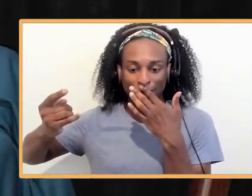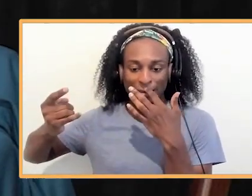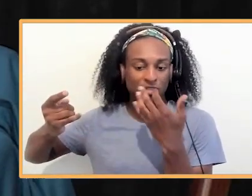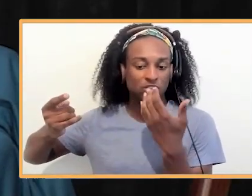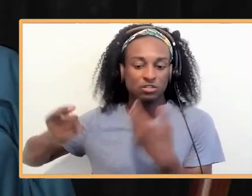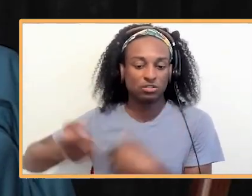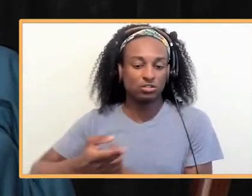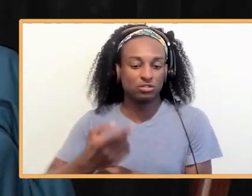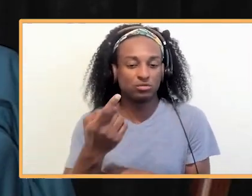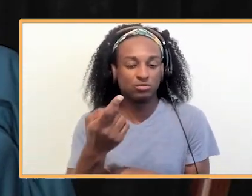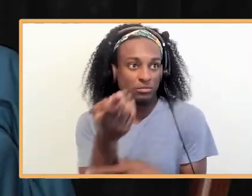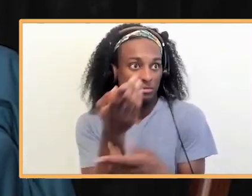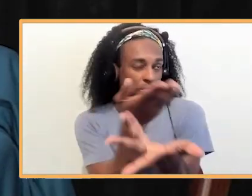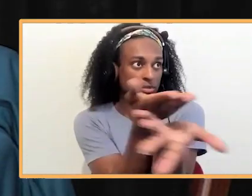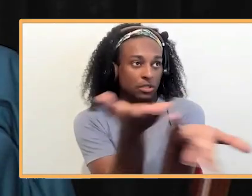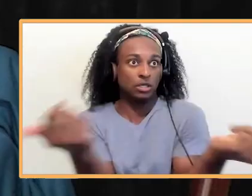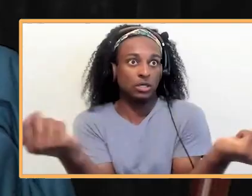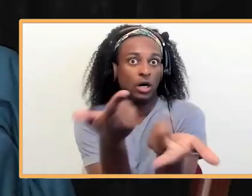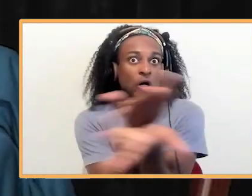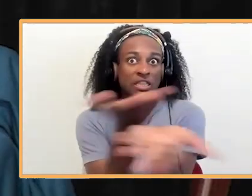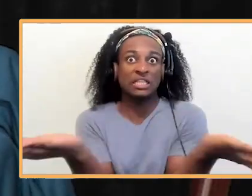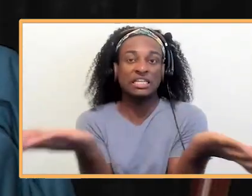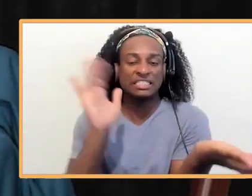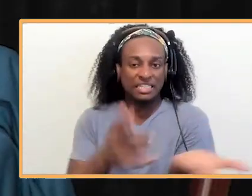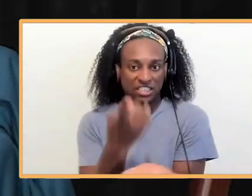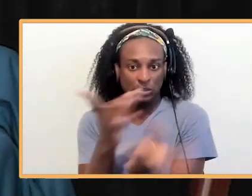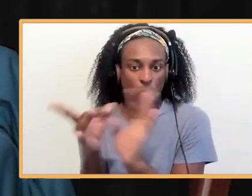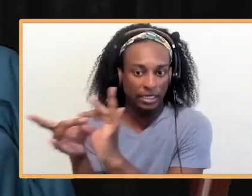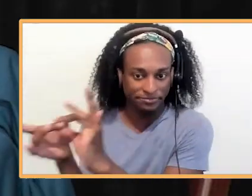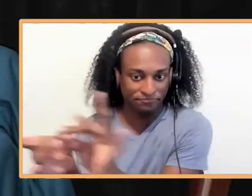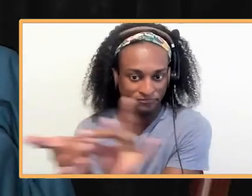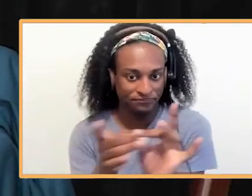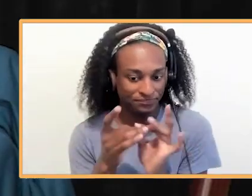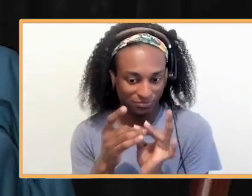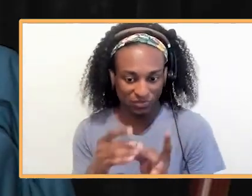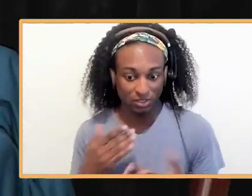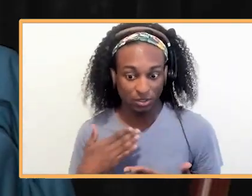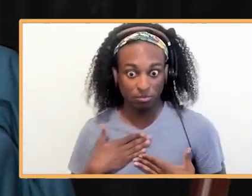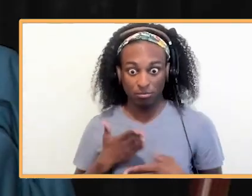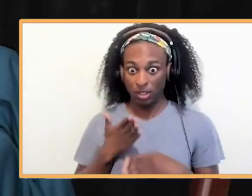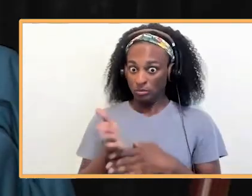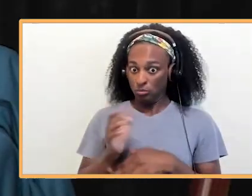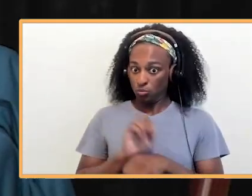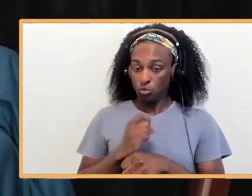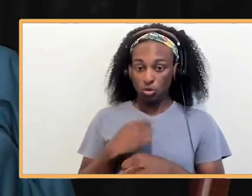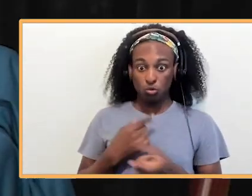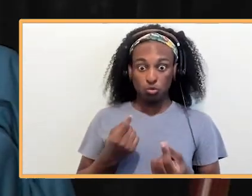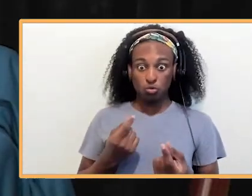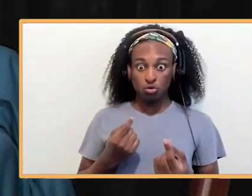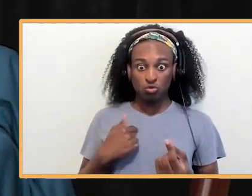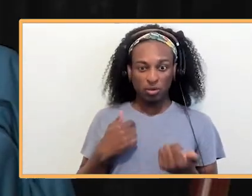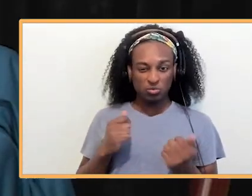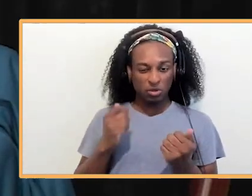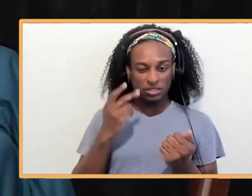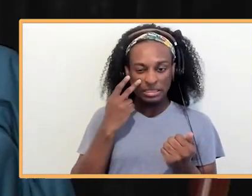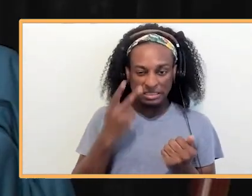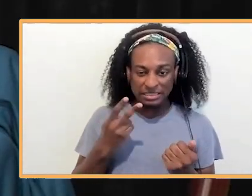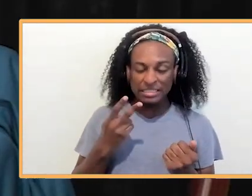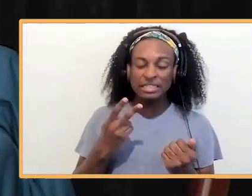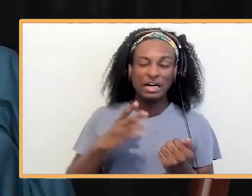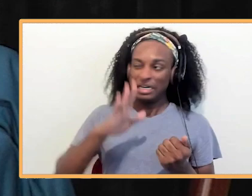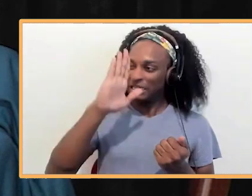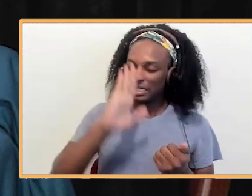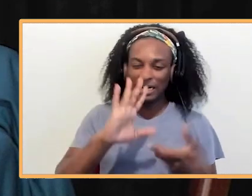trying to work on is to see the face of God in everything I encounter. And when I